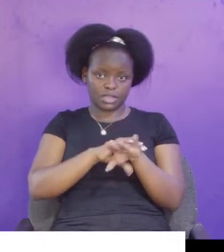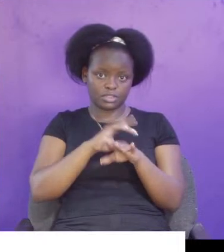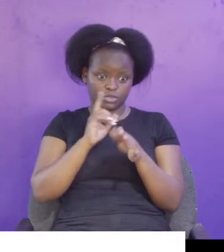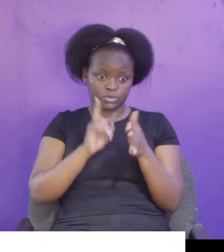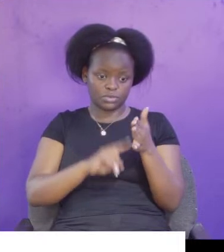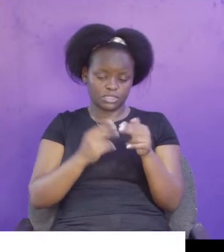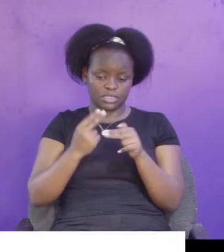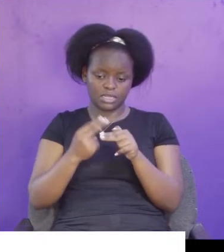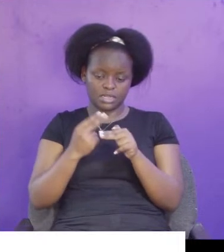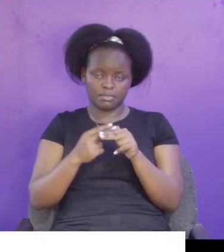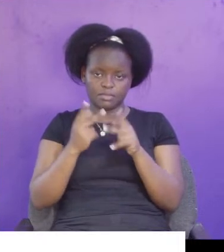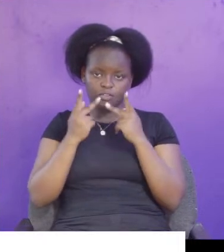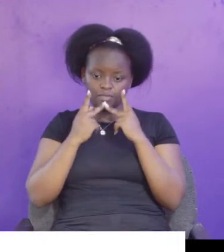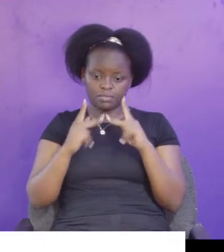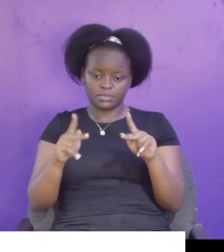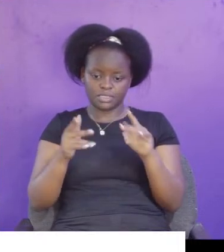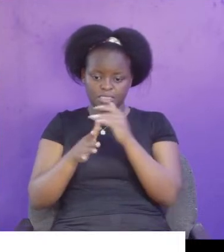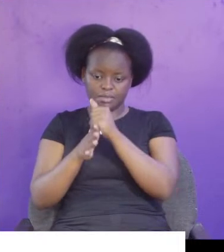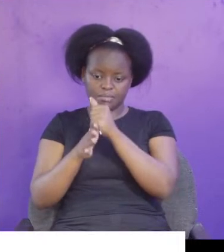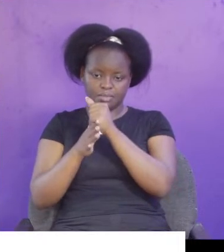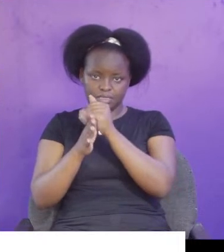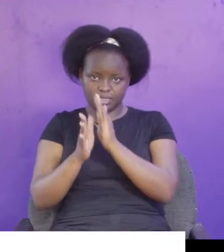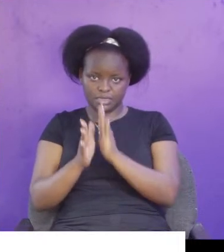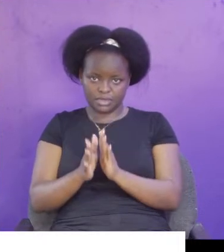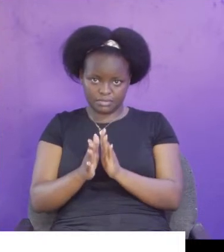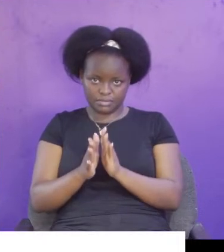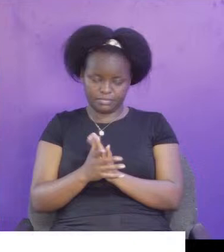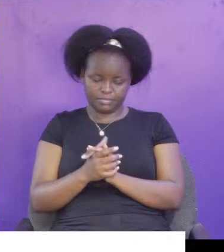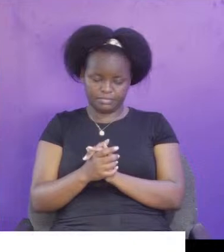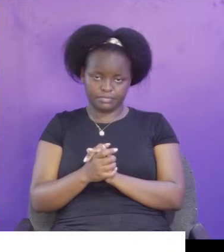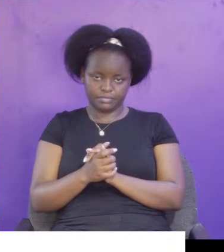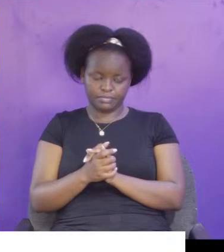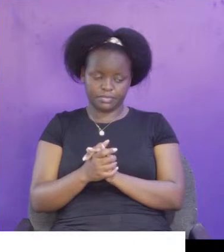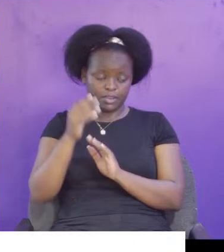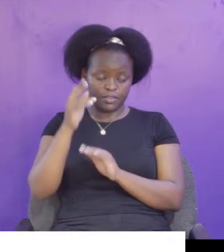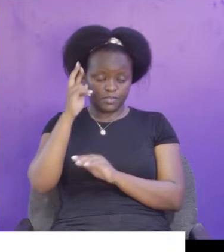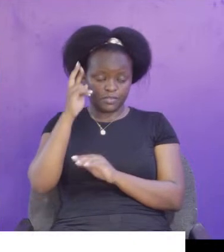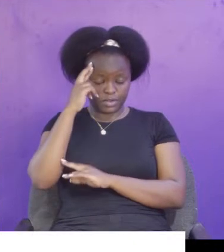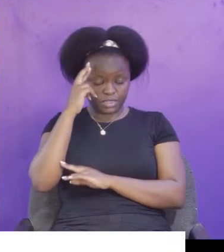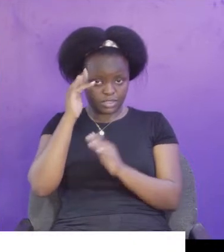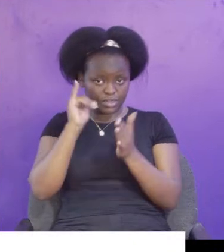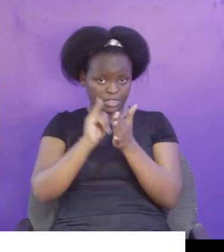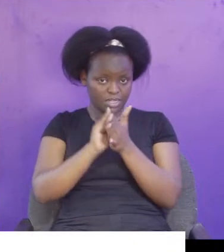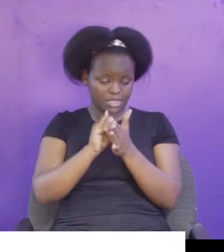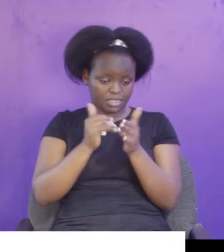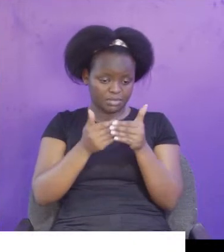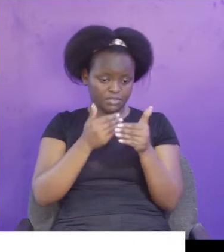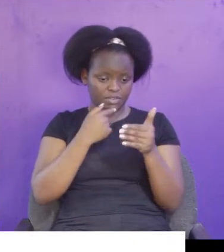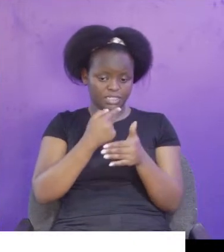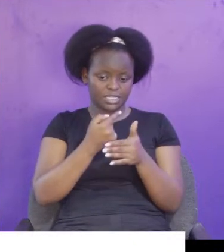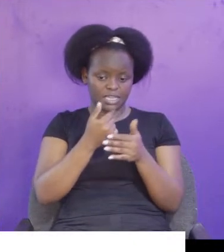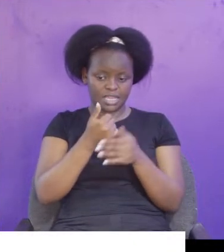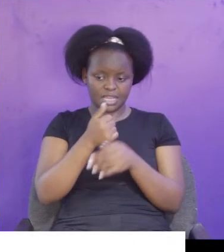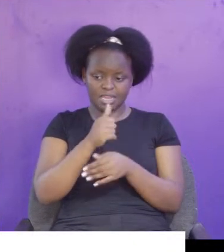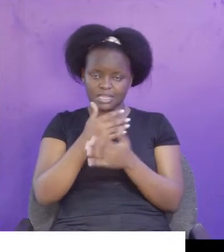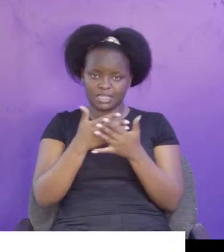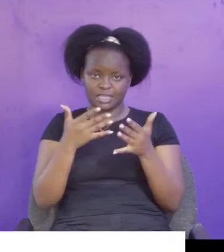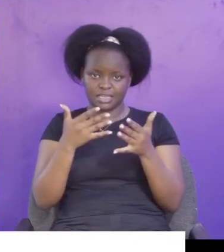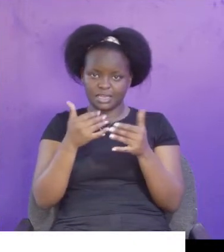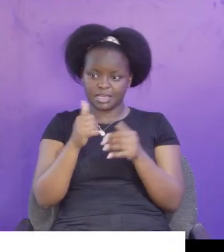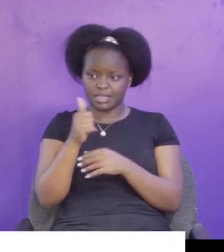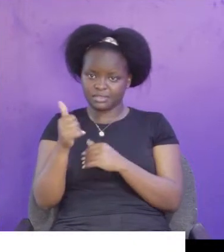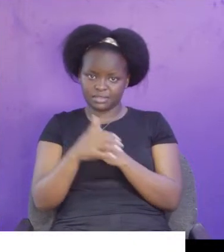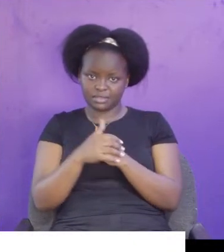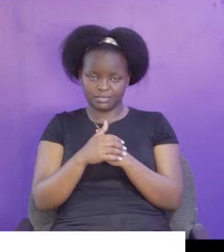Peace Ambassador. And for that reason, even before I say something else, I'd like to say something